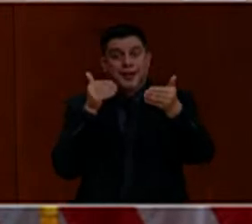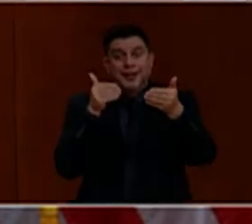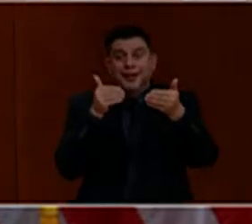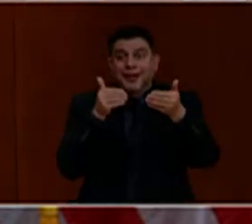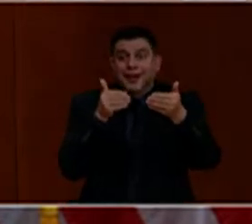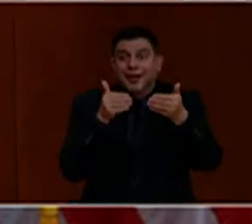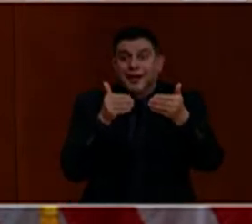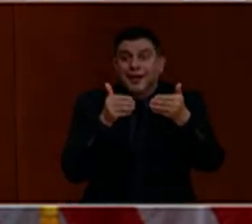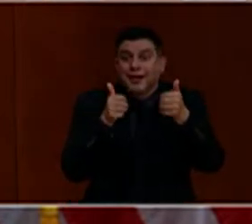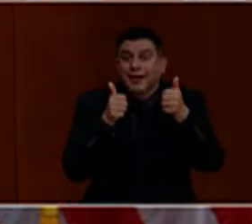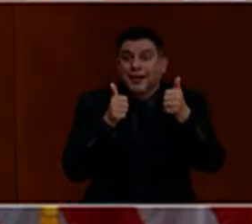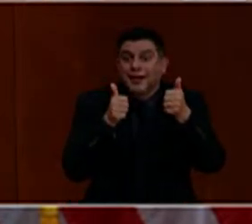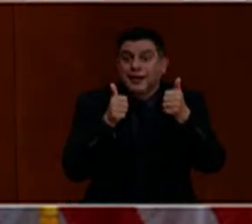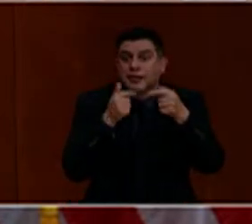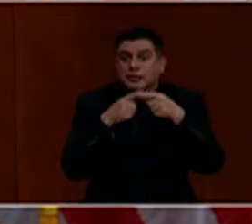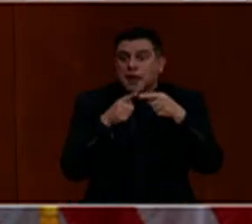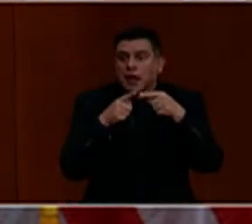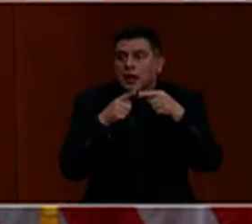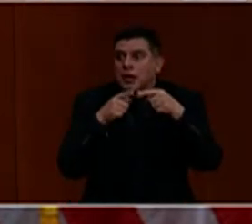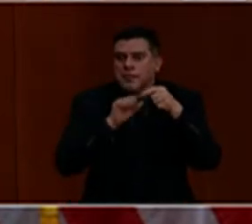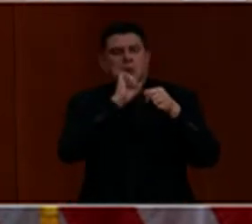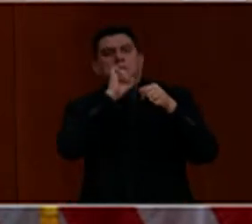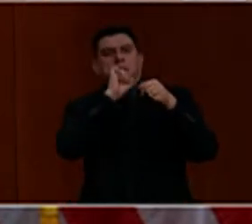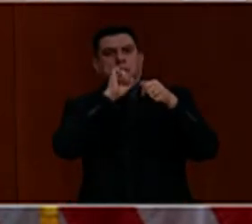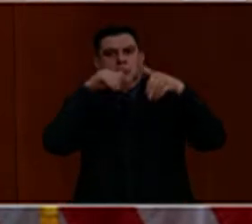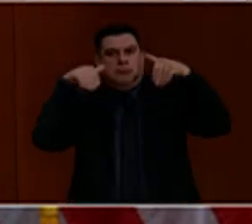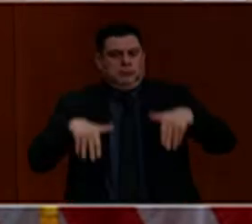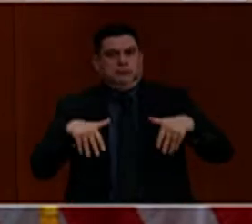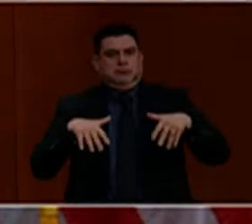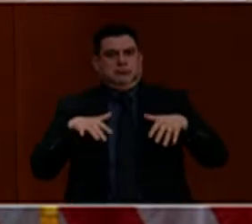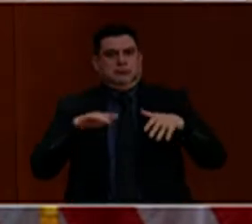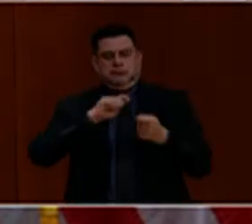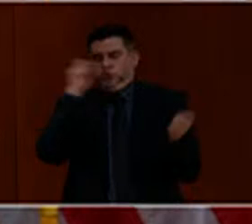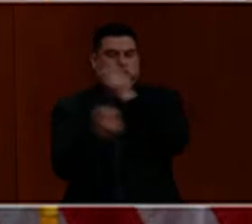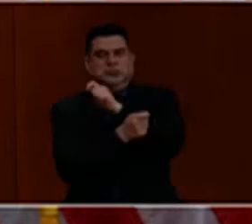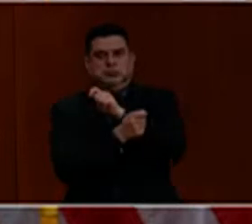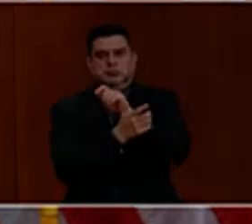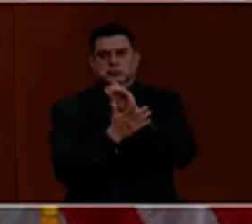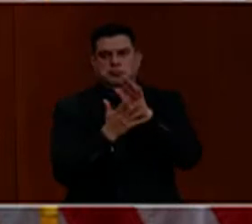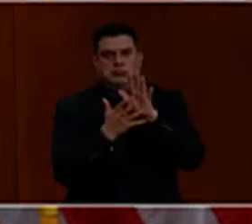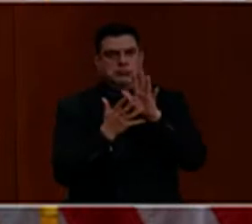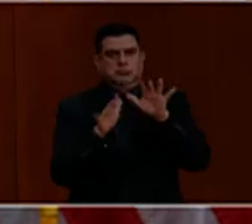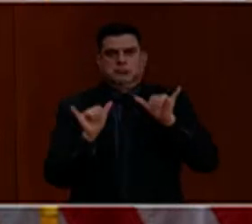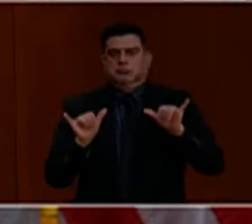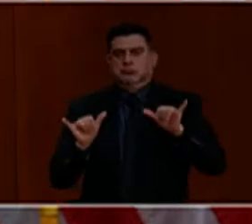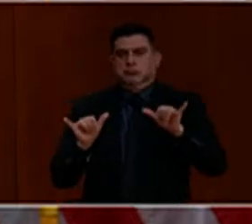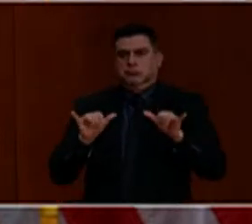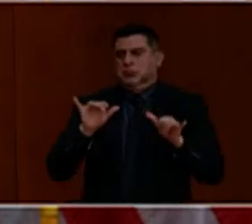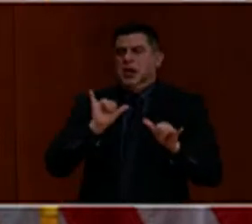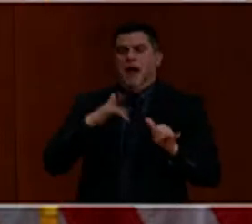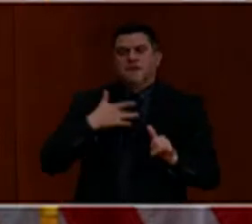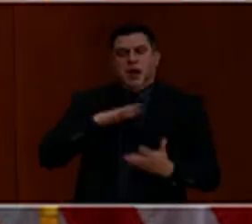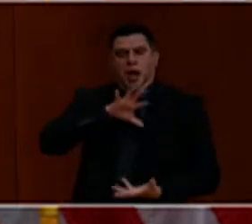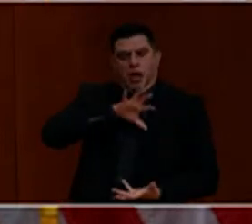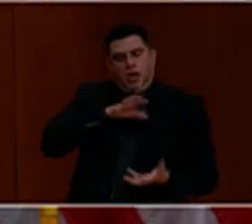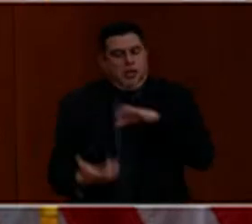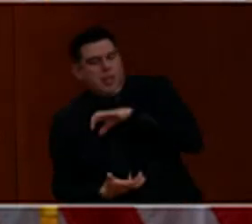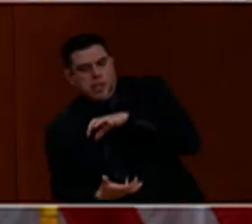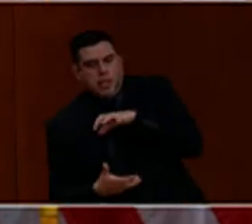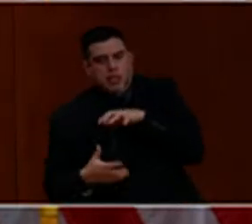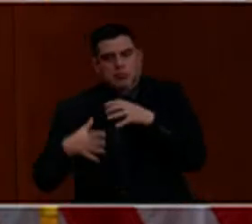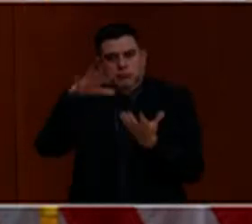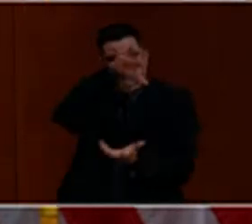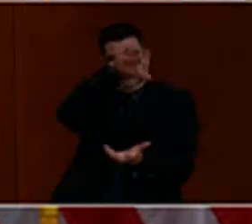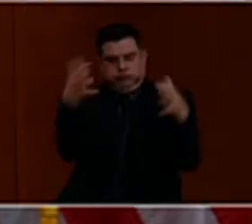like time stands still. Kids are out, and your world's now been turned upside down. And there's some parents that